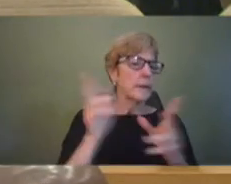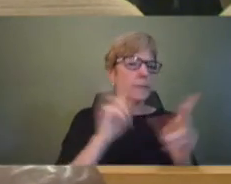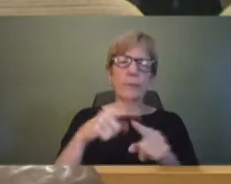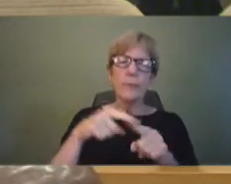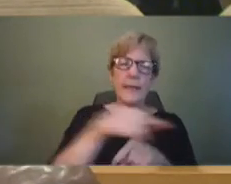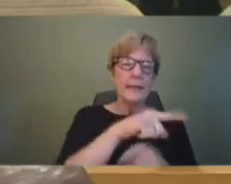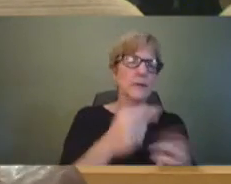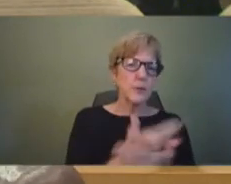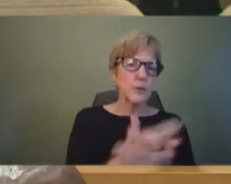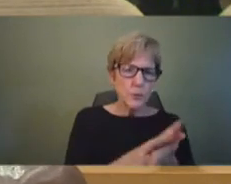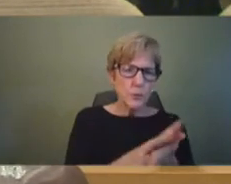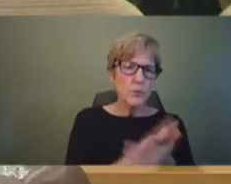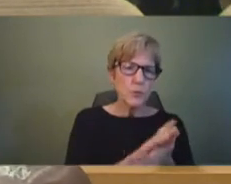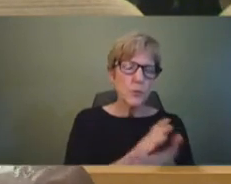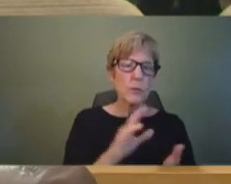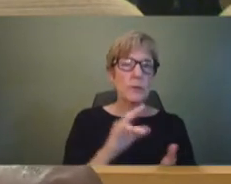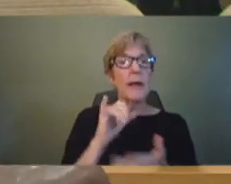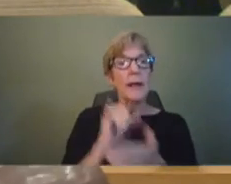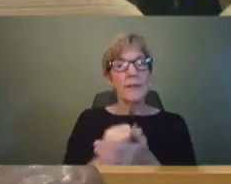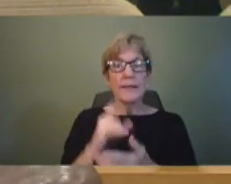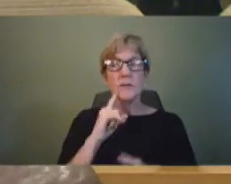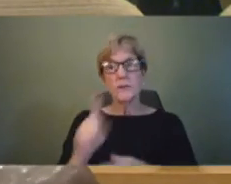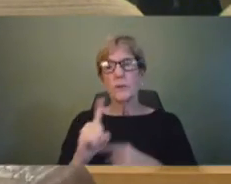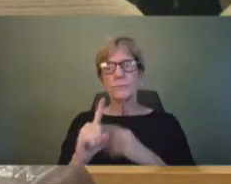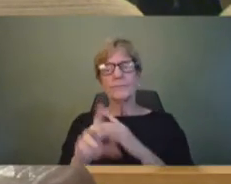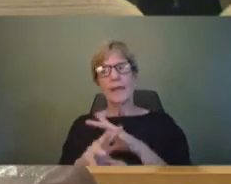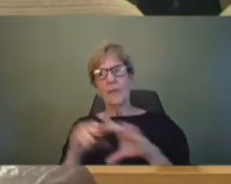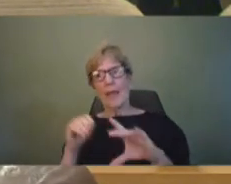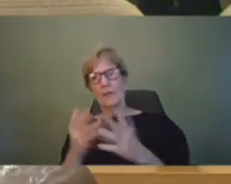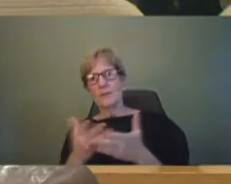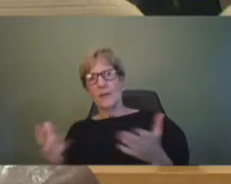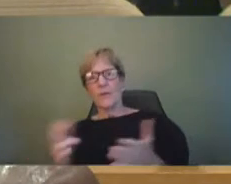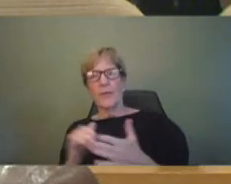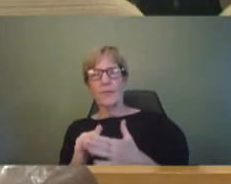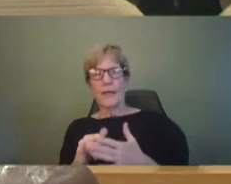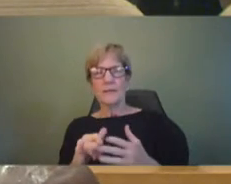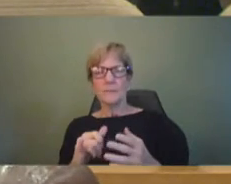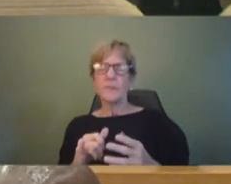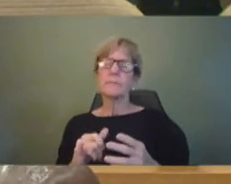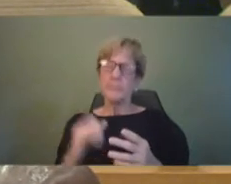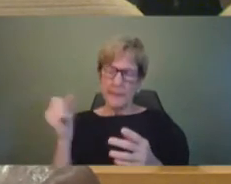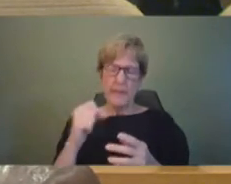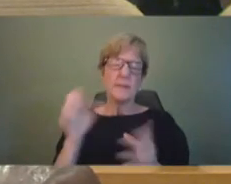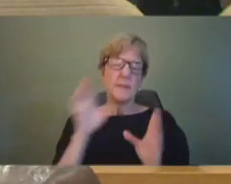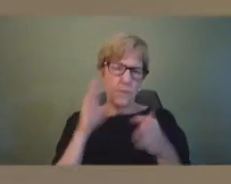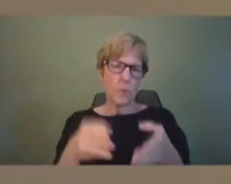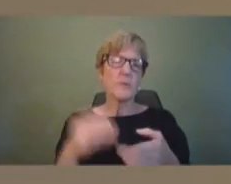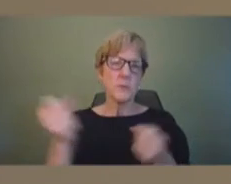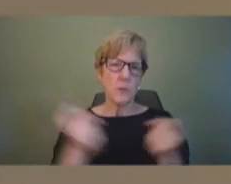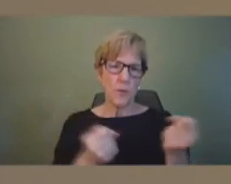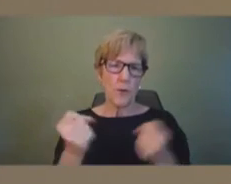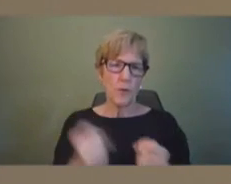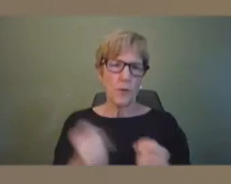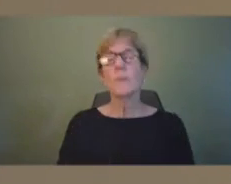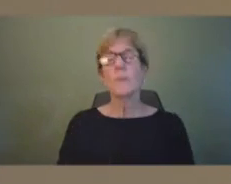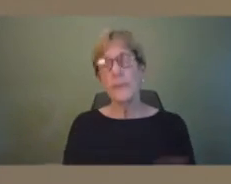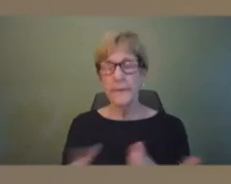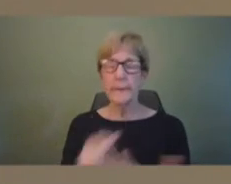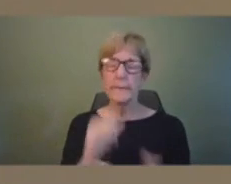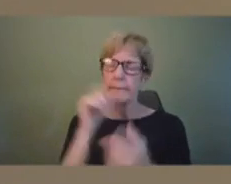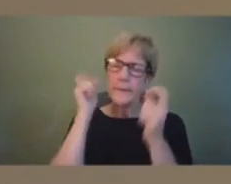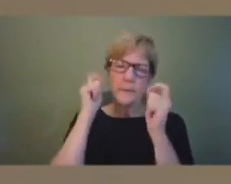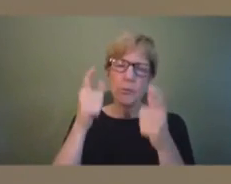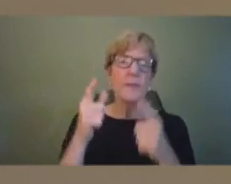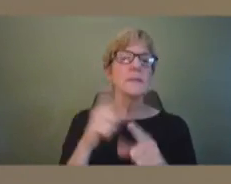externals because we're also working with NCD that has been very vehicular focused that's not surprising that's the